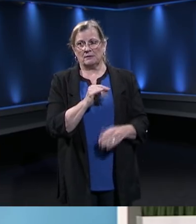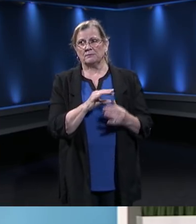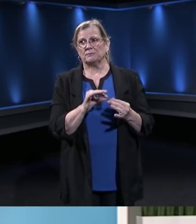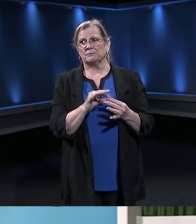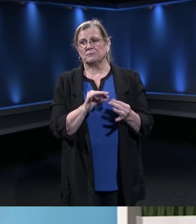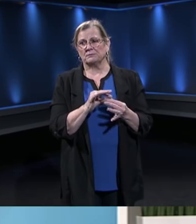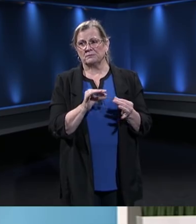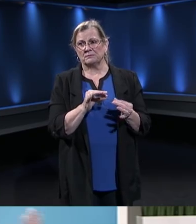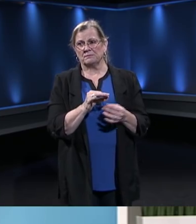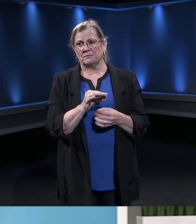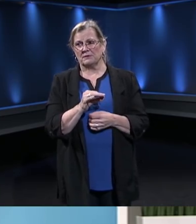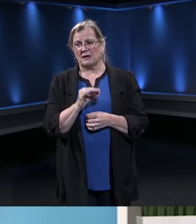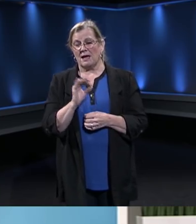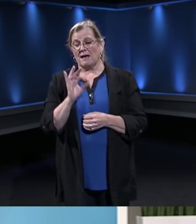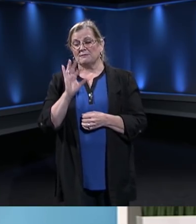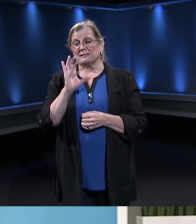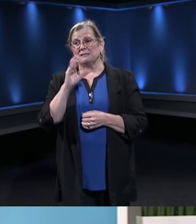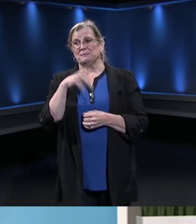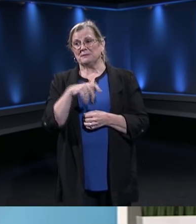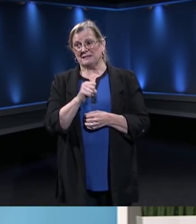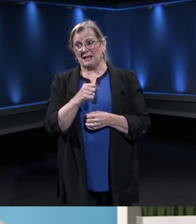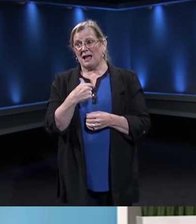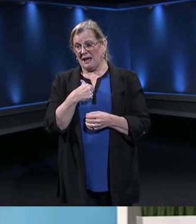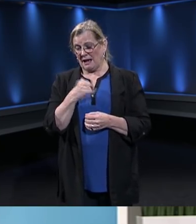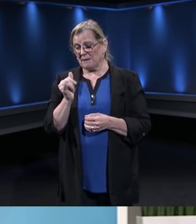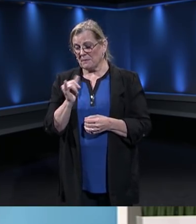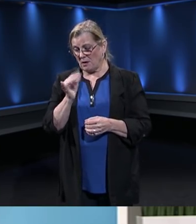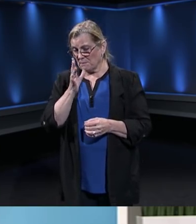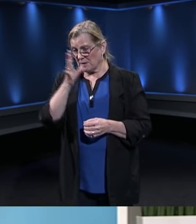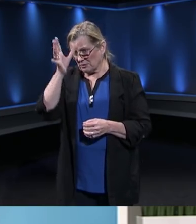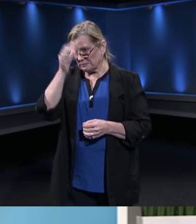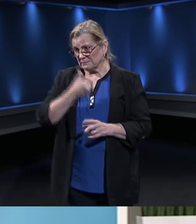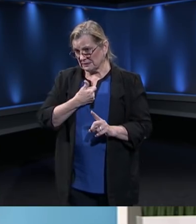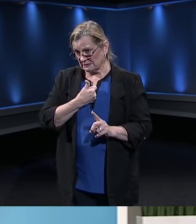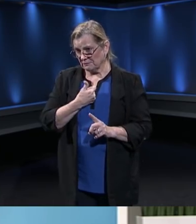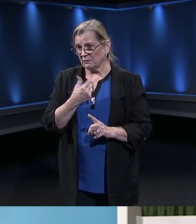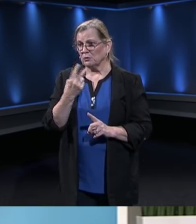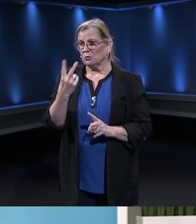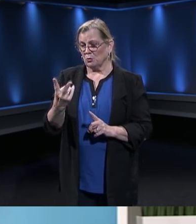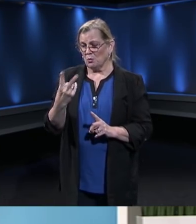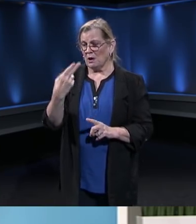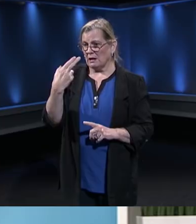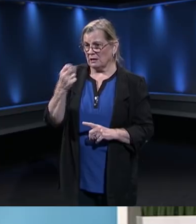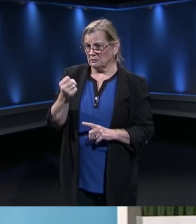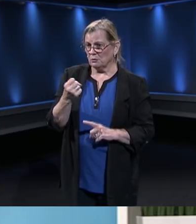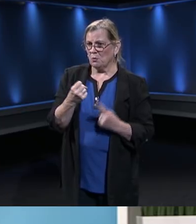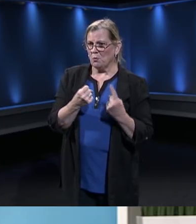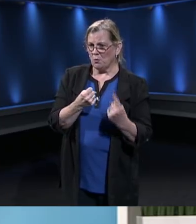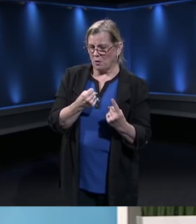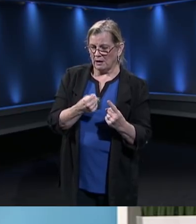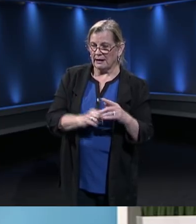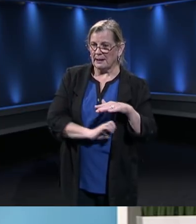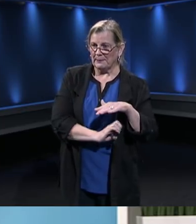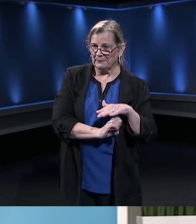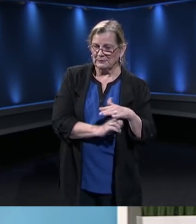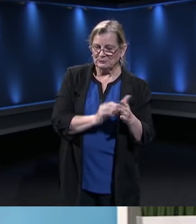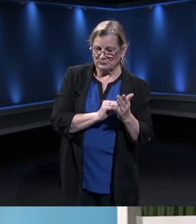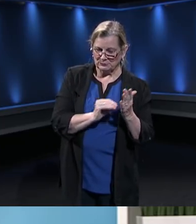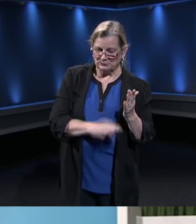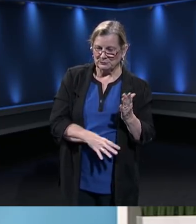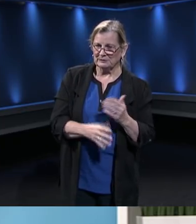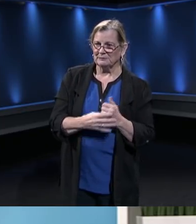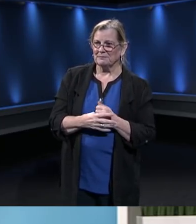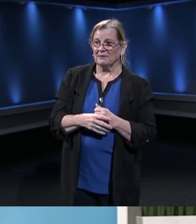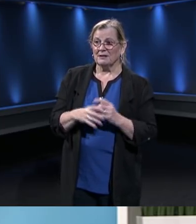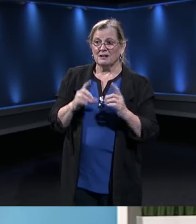being an FCPS employee, I wear a hat too as a parent. I have 2 kids in high school and 1 in elementary. So these are conversations that I'm having at home with my